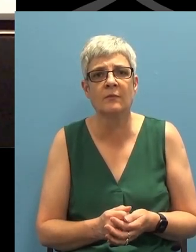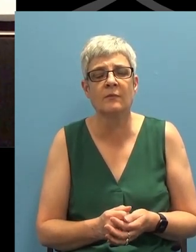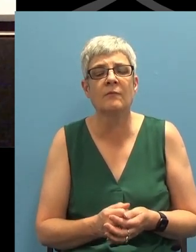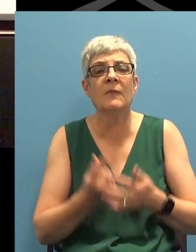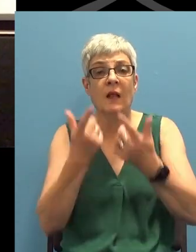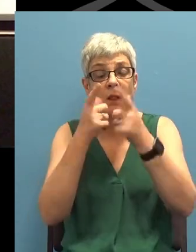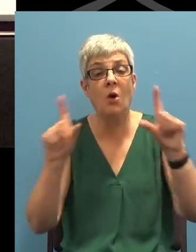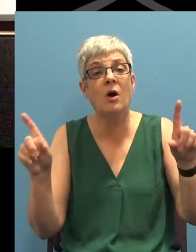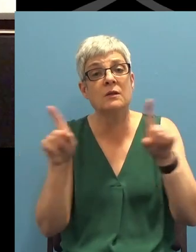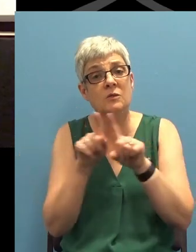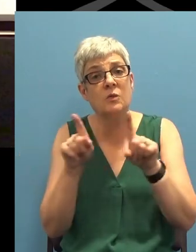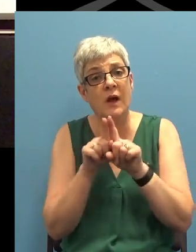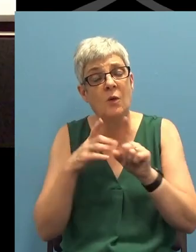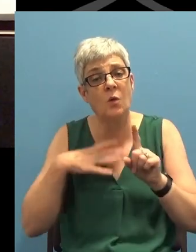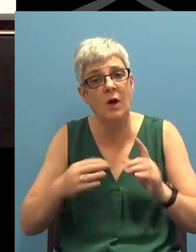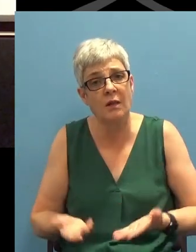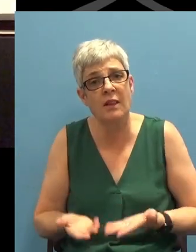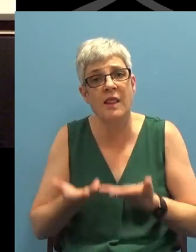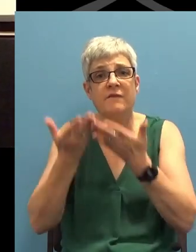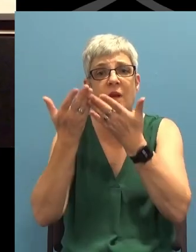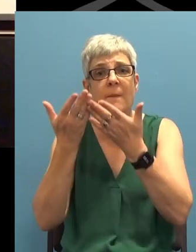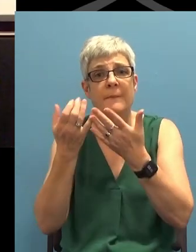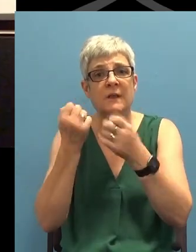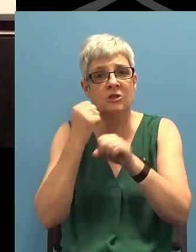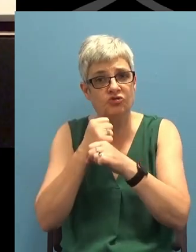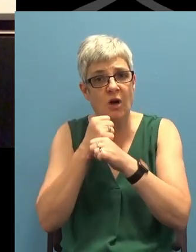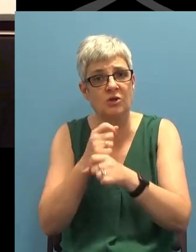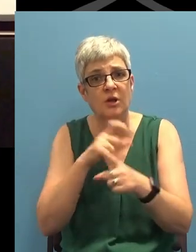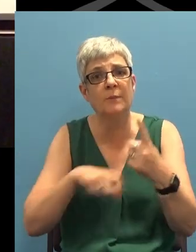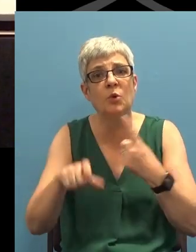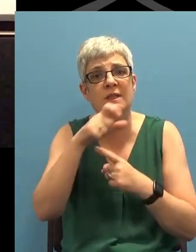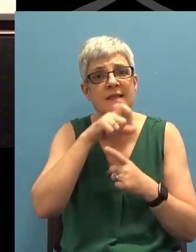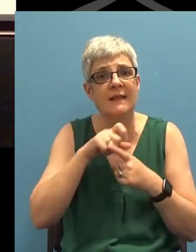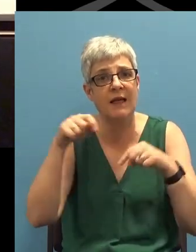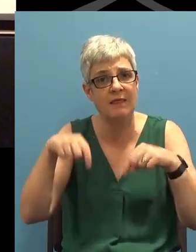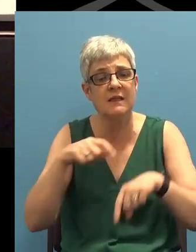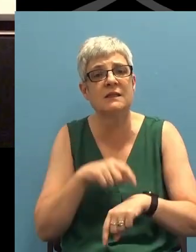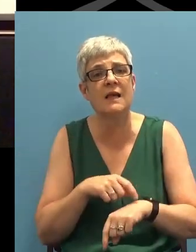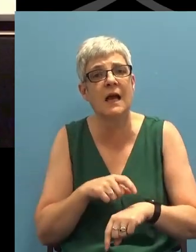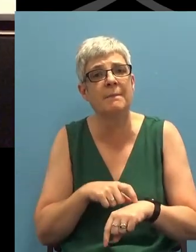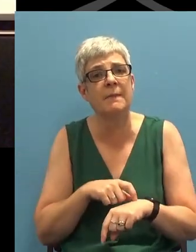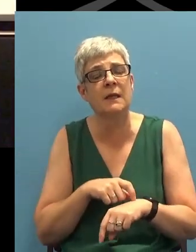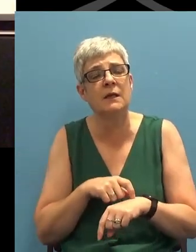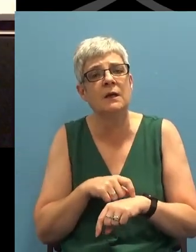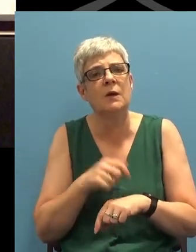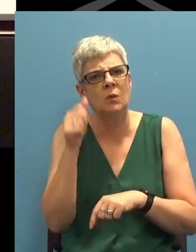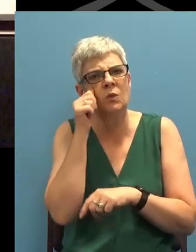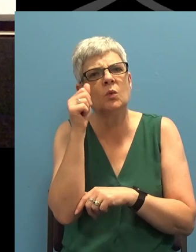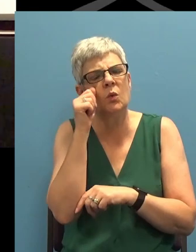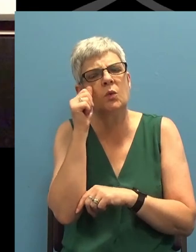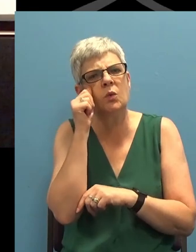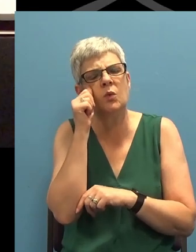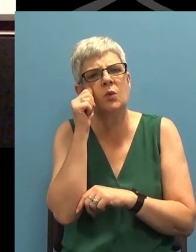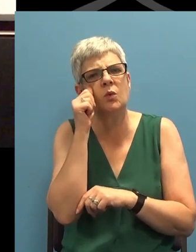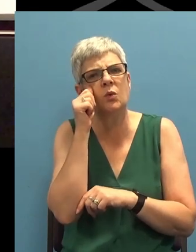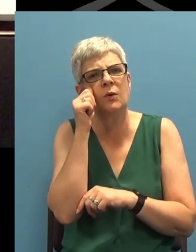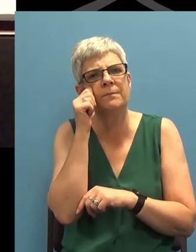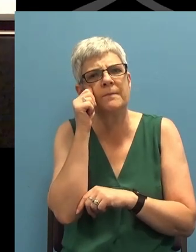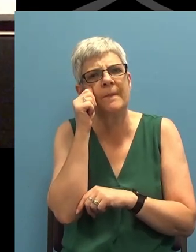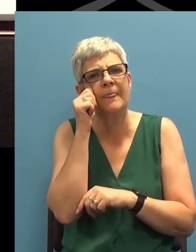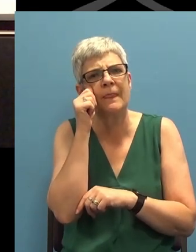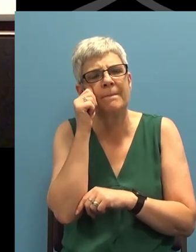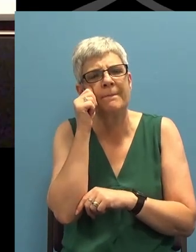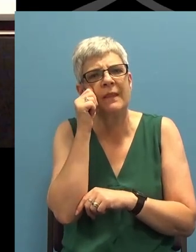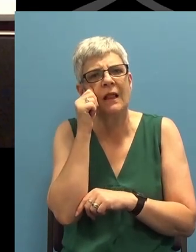Lord, we also want to lift up our own church community in this time. We know that as term has returned, there